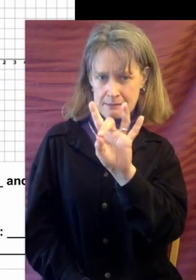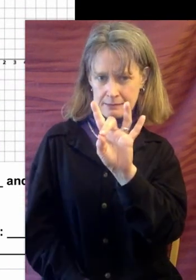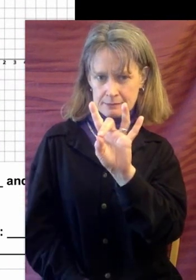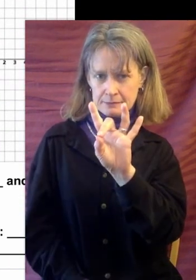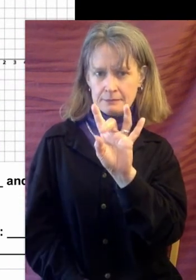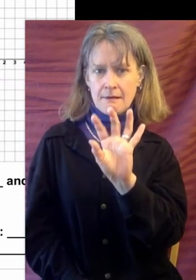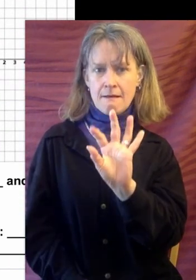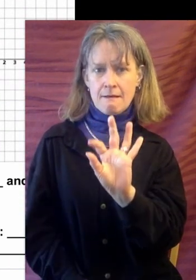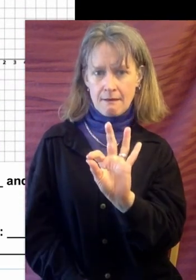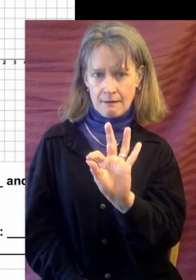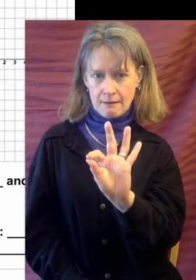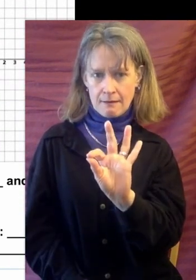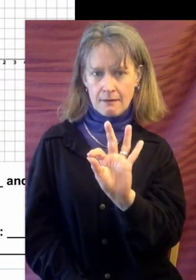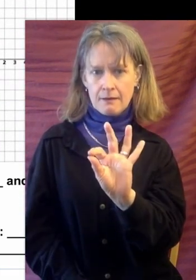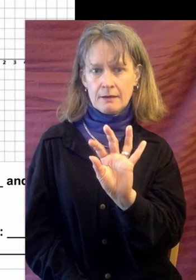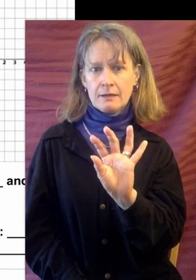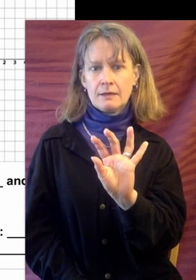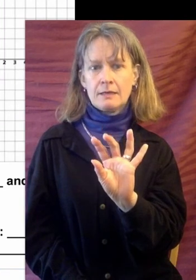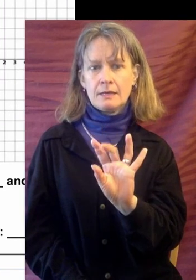9,